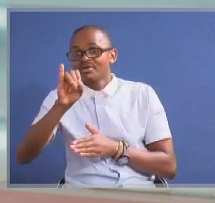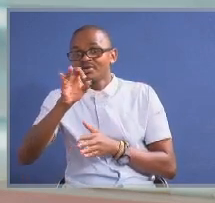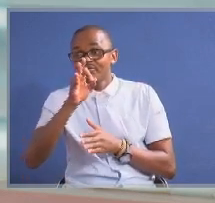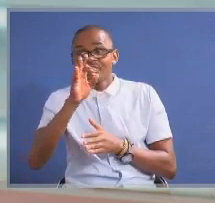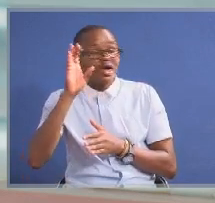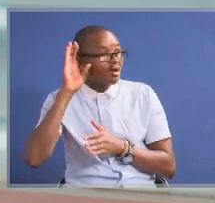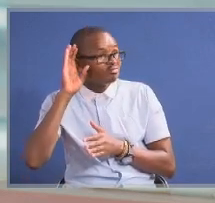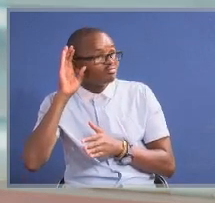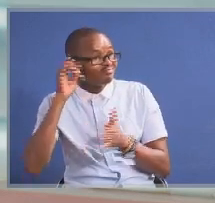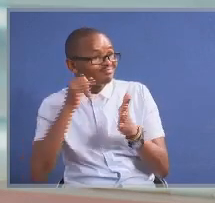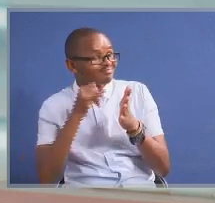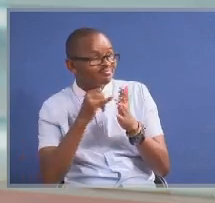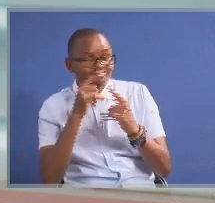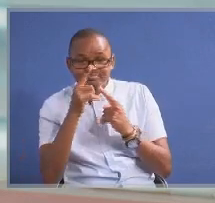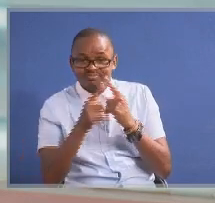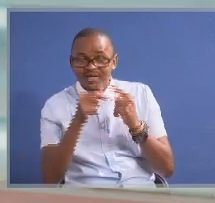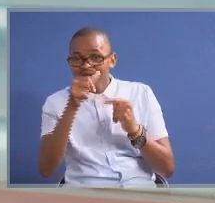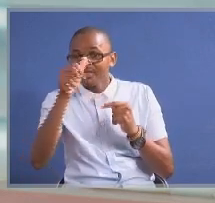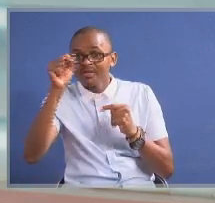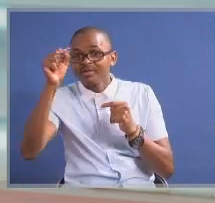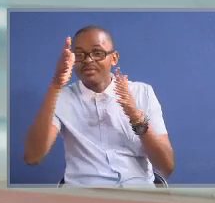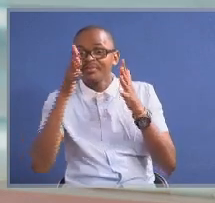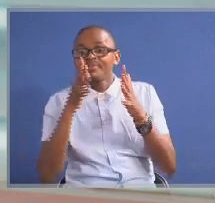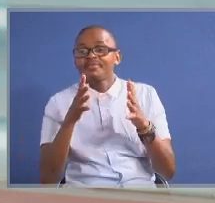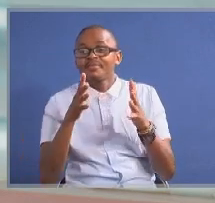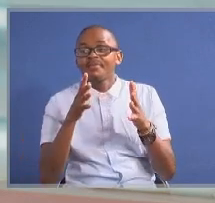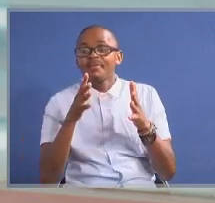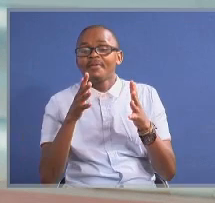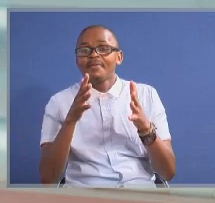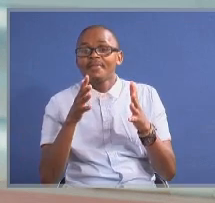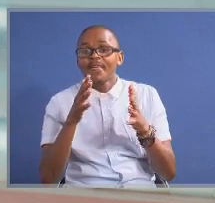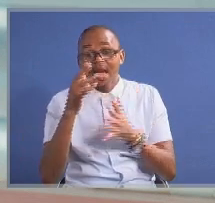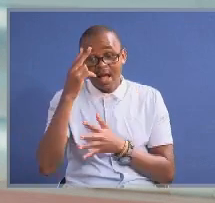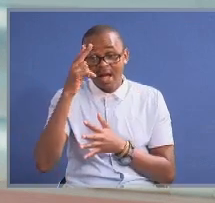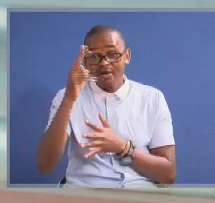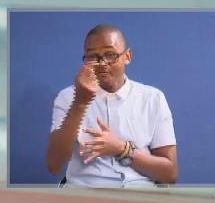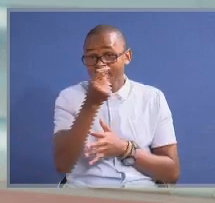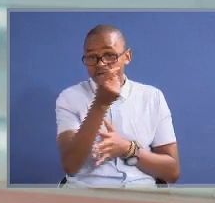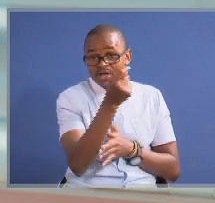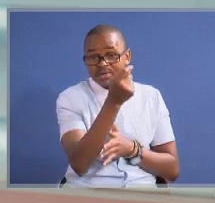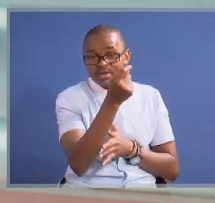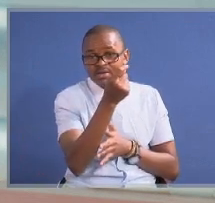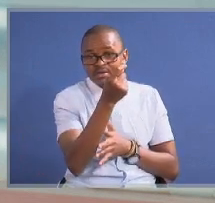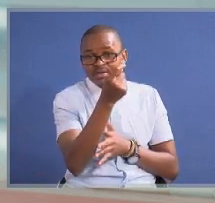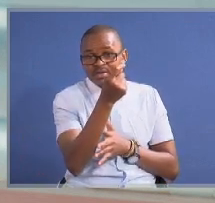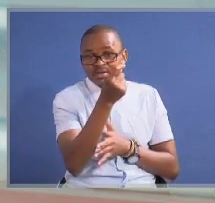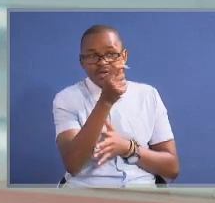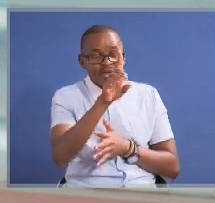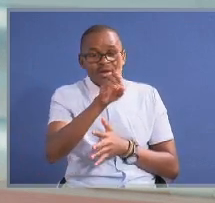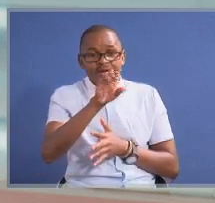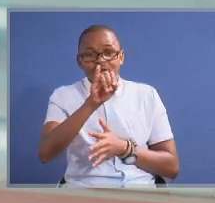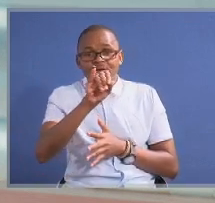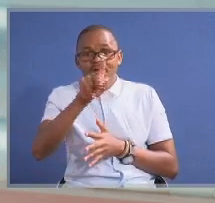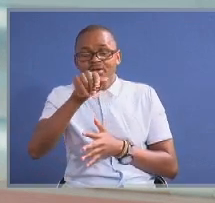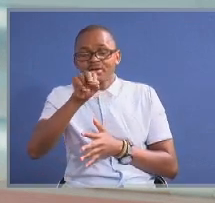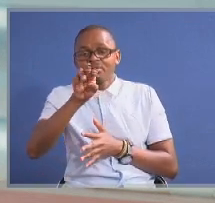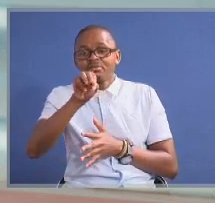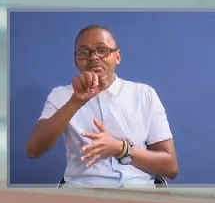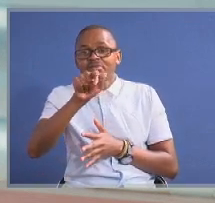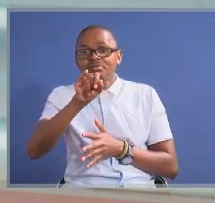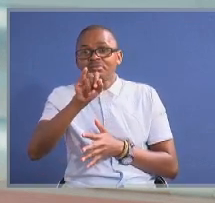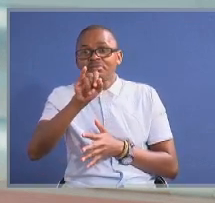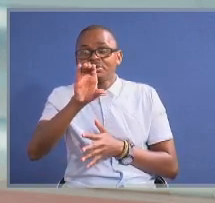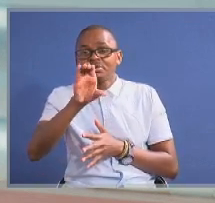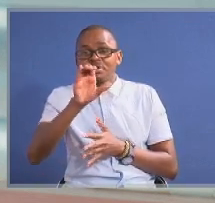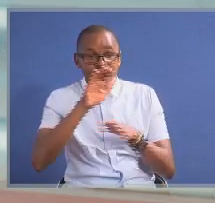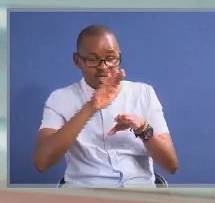you've heard about it, having to talk to other politicians across. Yeah. And I saw a few diplomats in the ACP, you know, summit